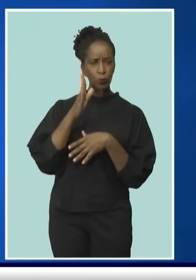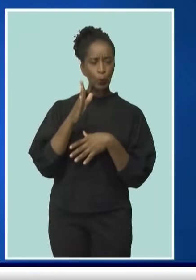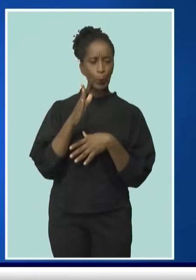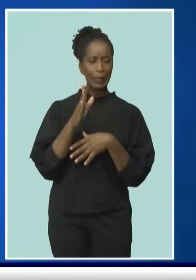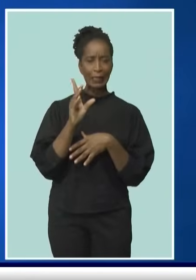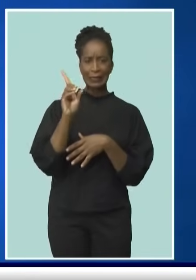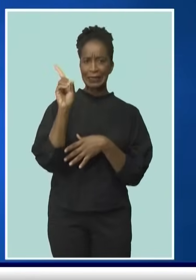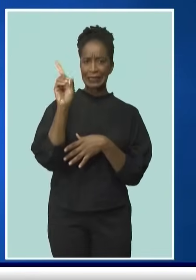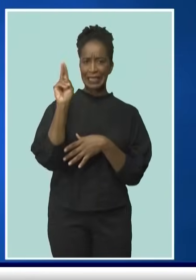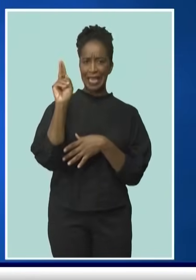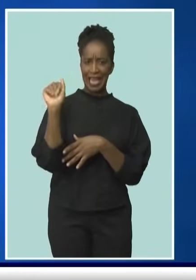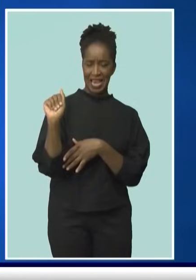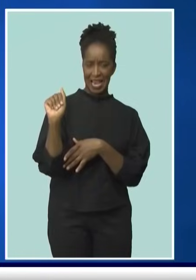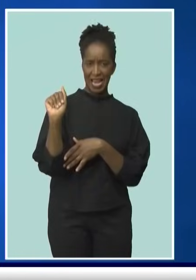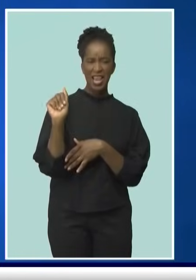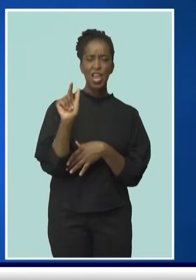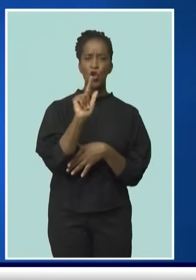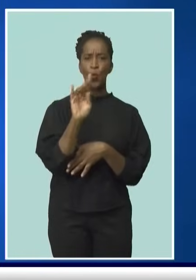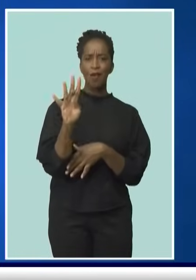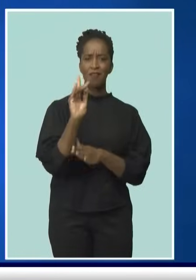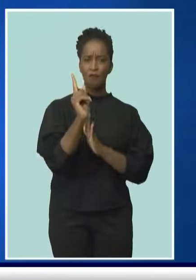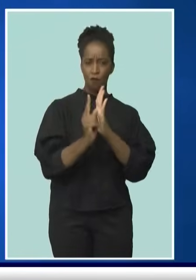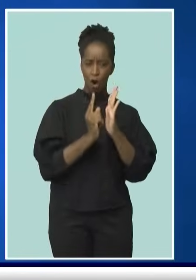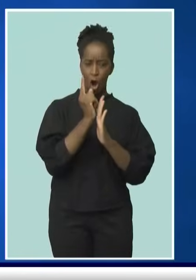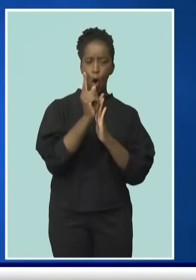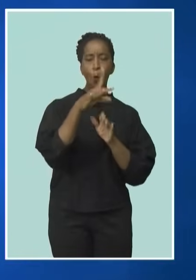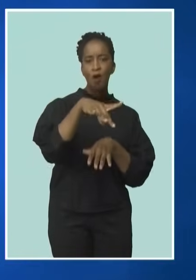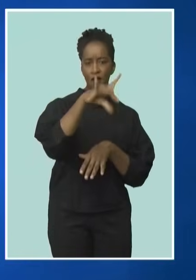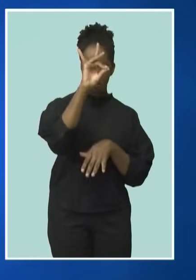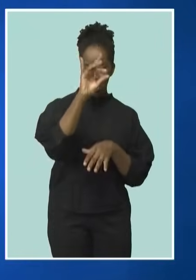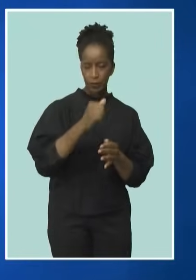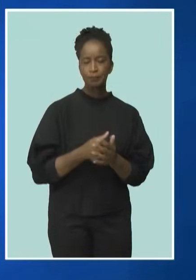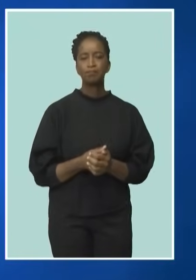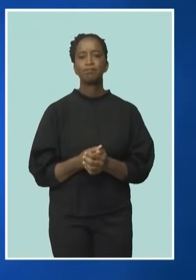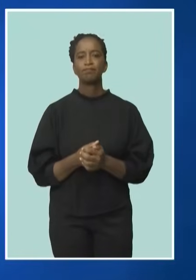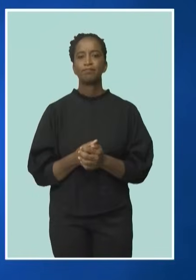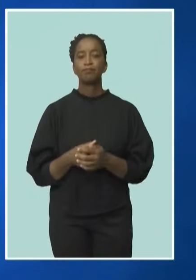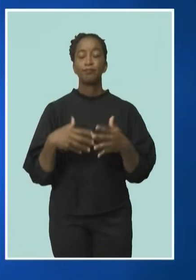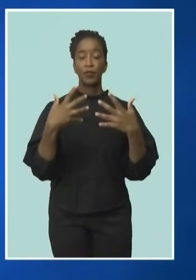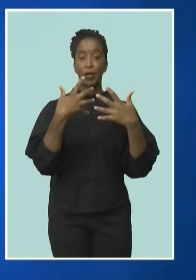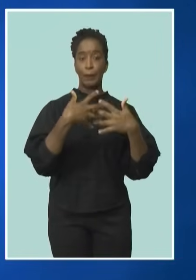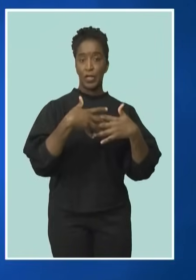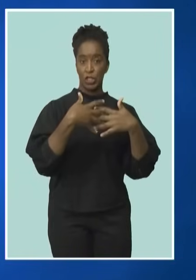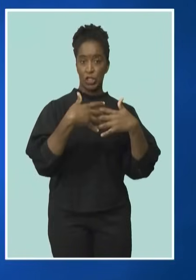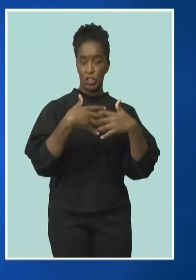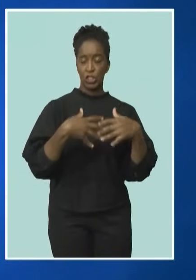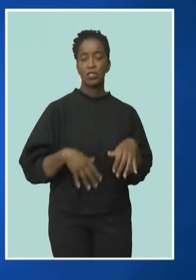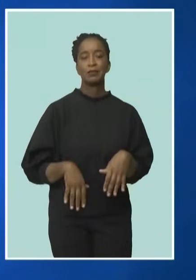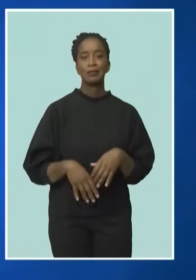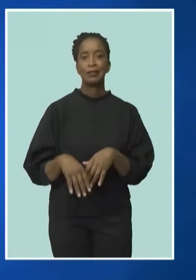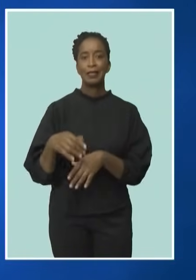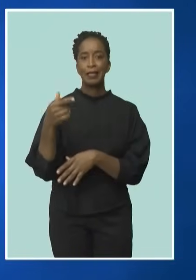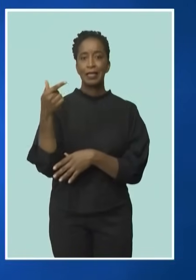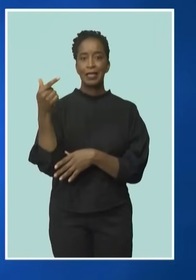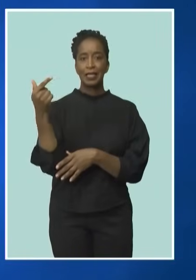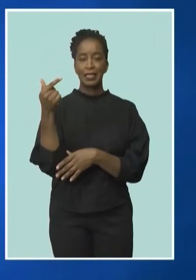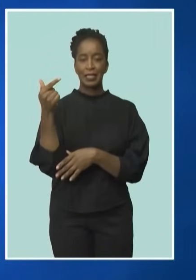us DNA results in 24 hours. Gas chromatographs with mass spectrometry